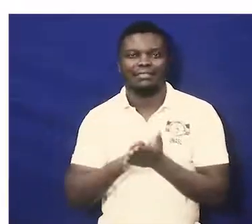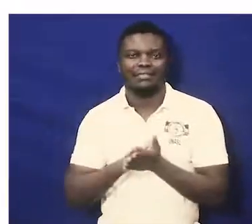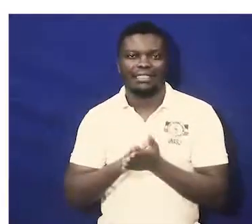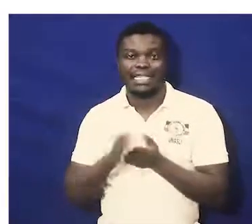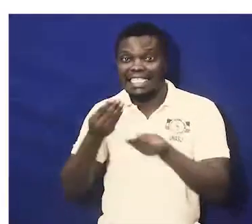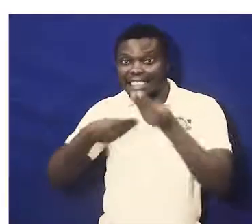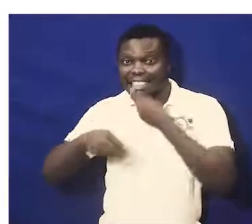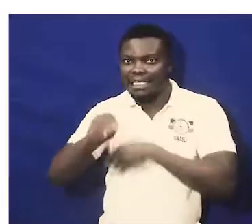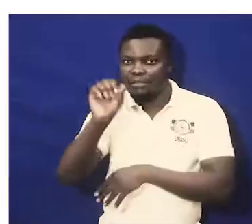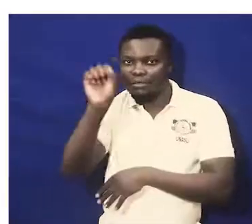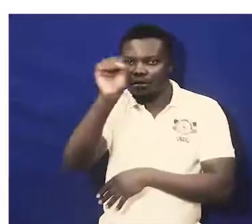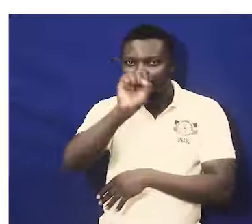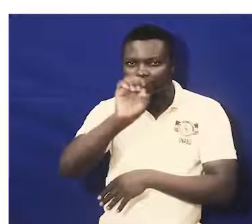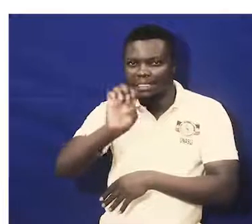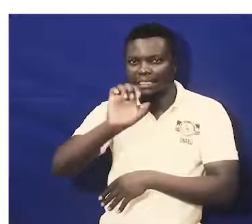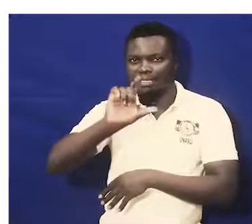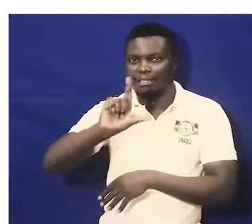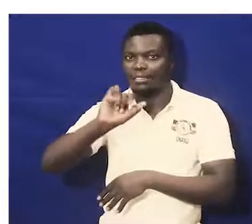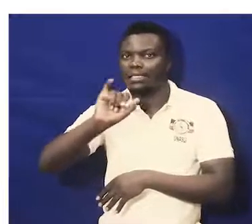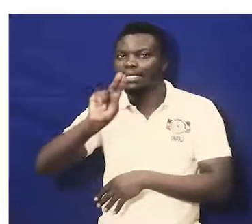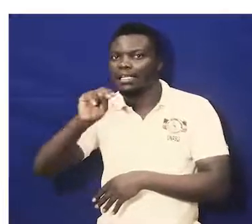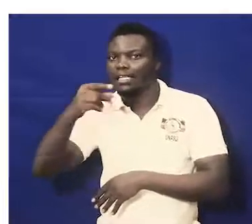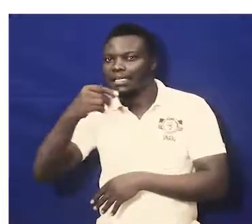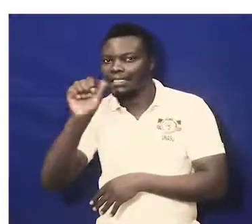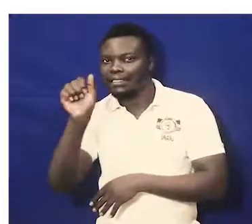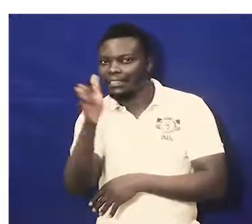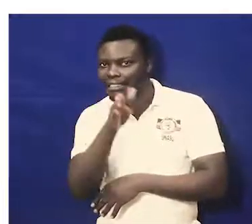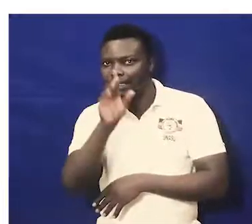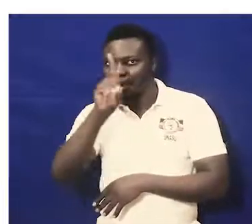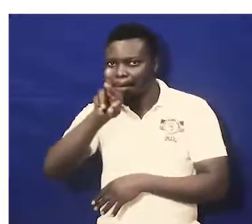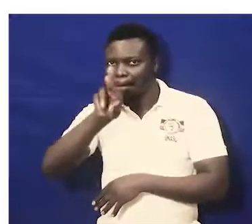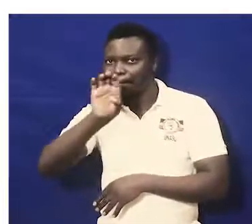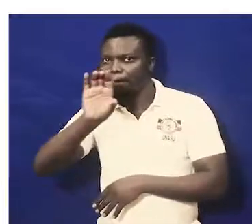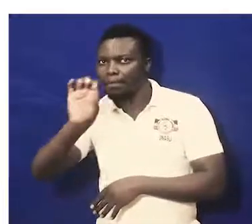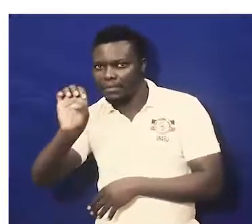Selling price is the price at which a retailer